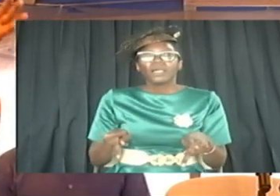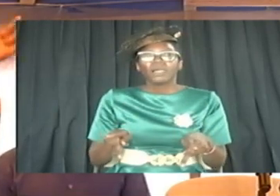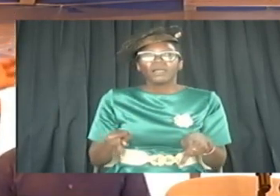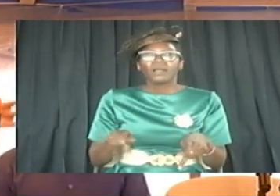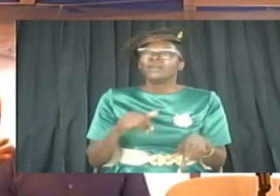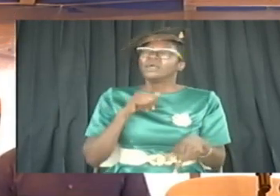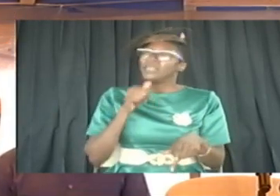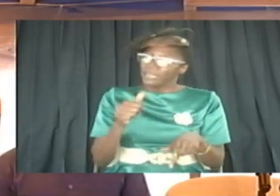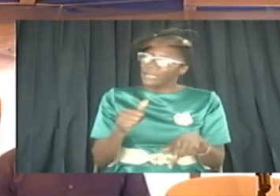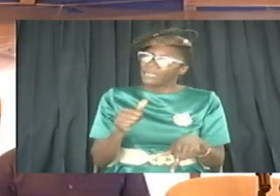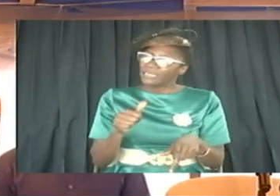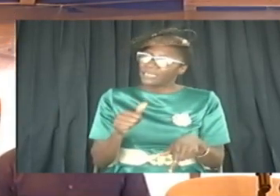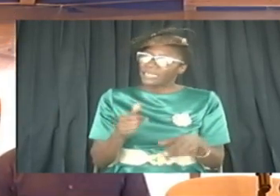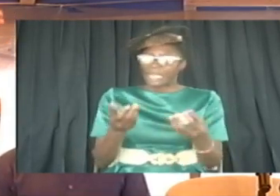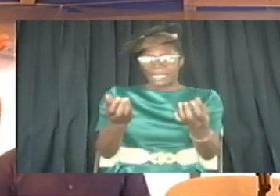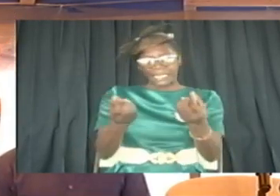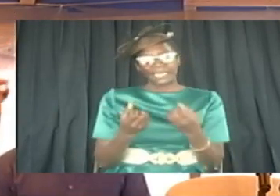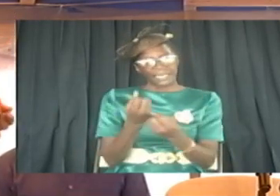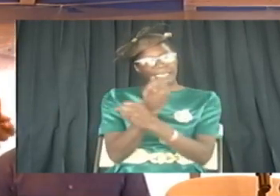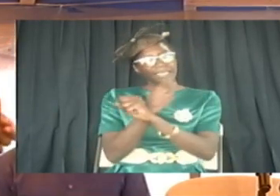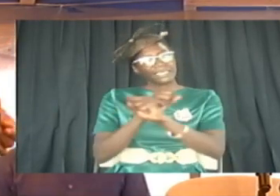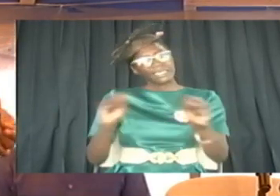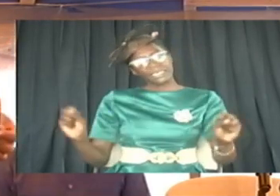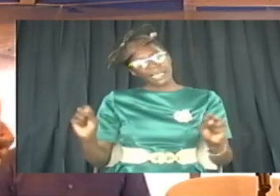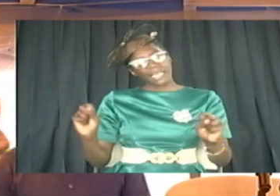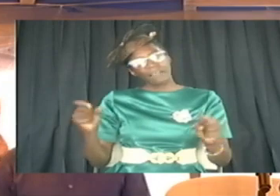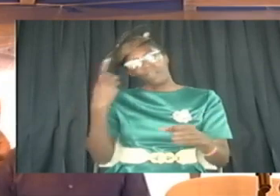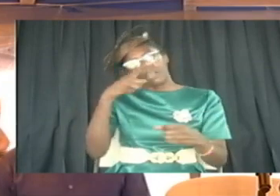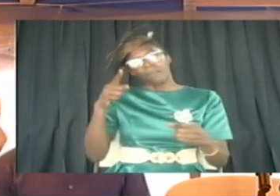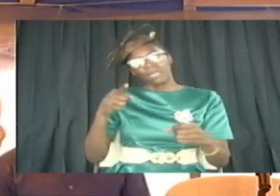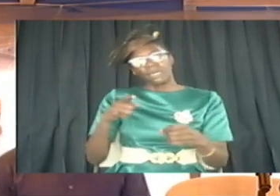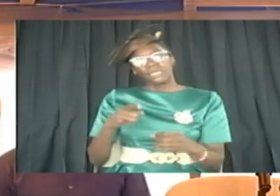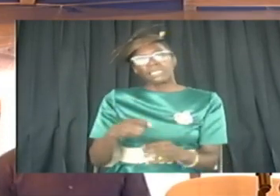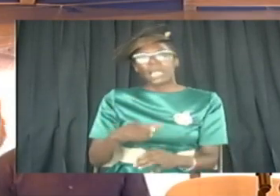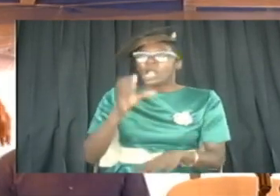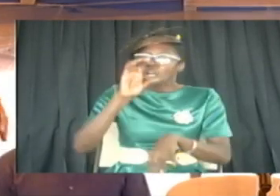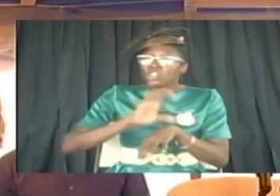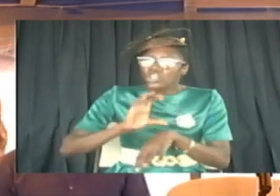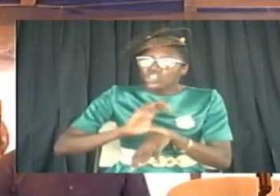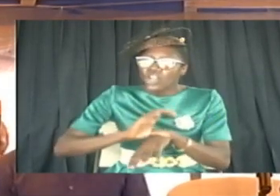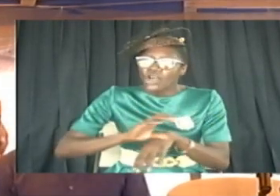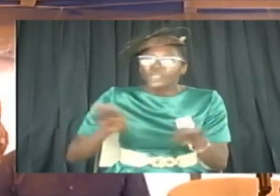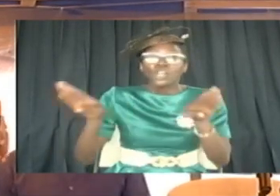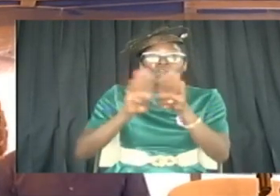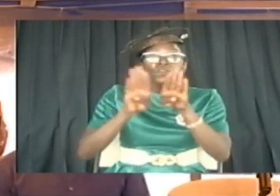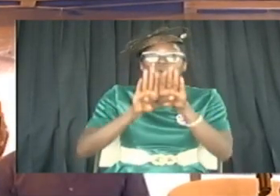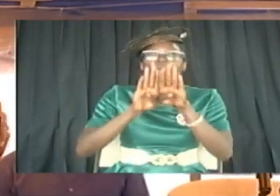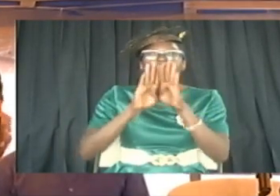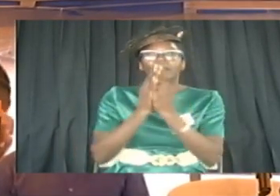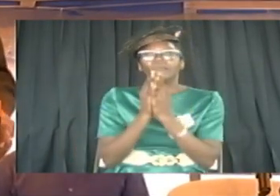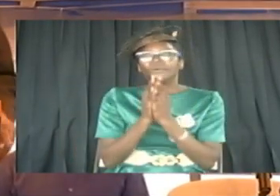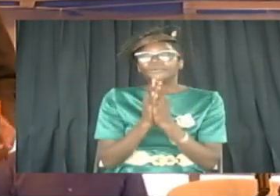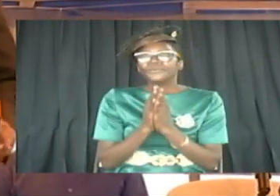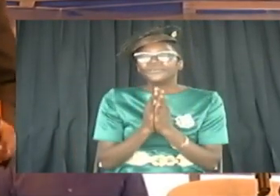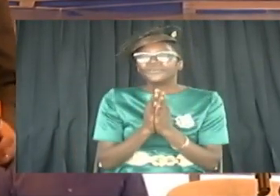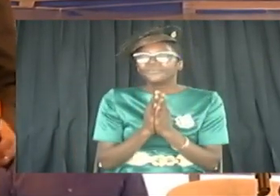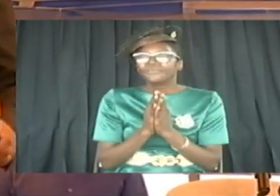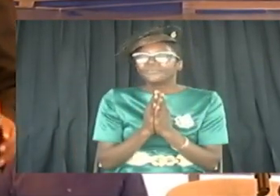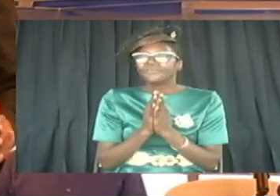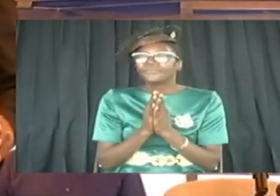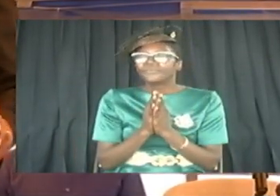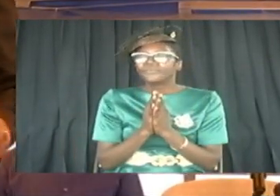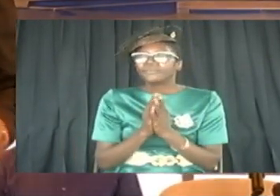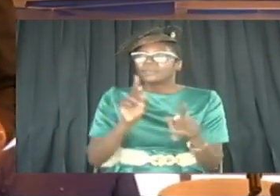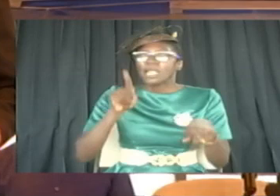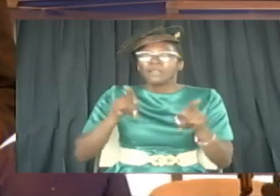getting saved because the church doors are closed everywhere and folks